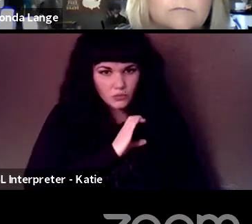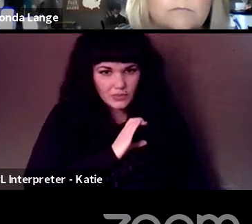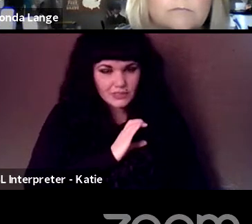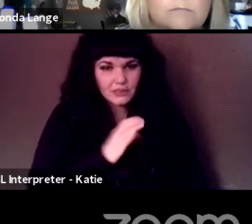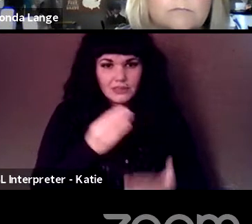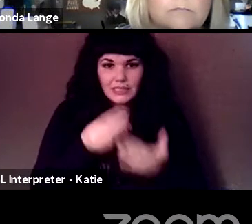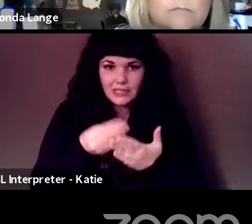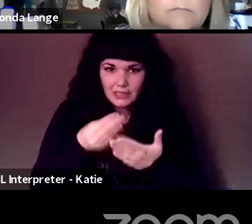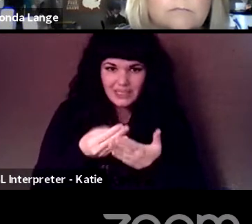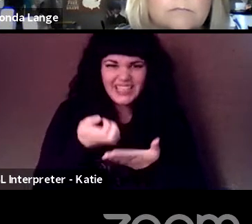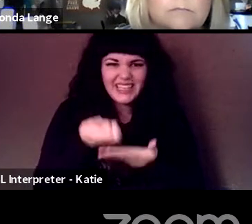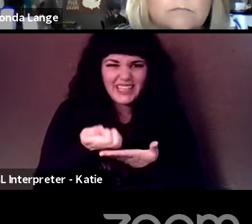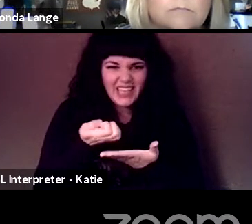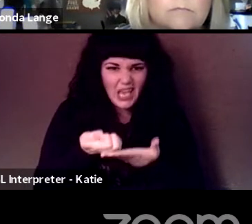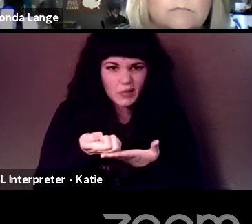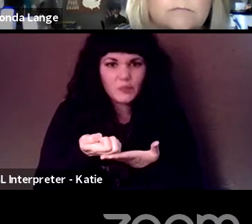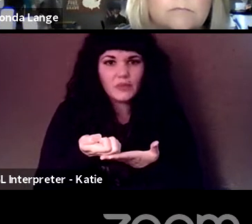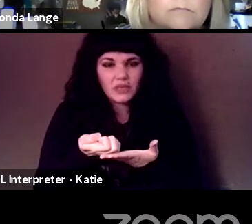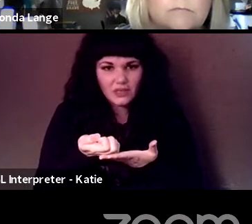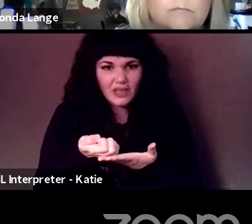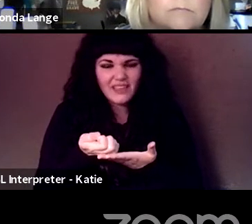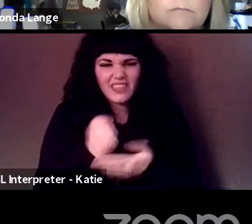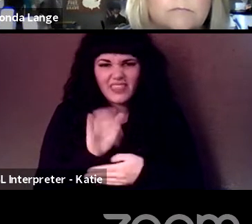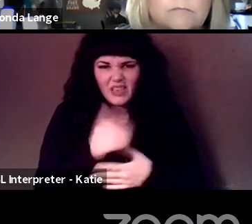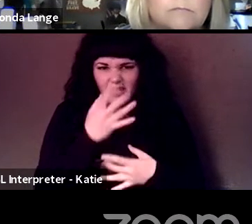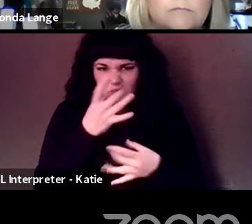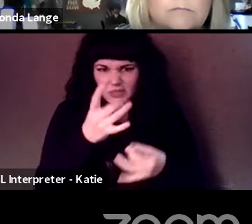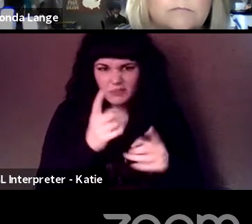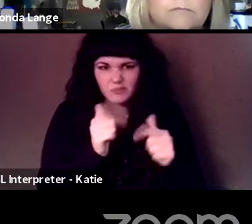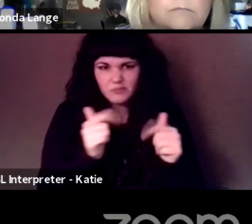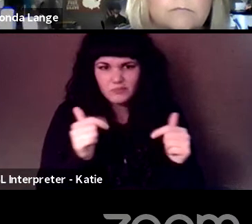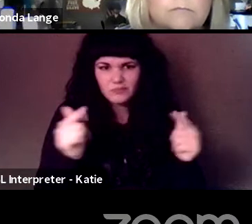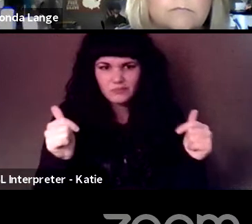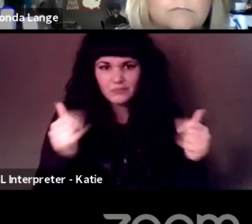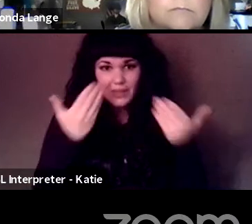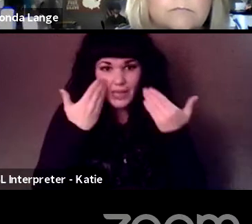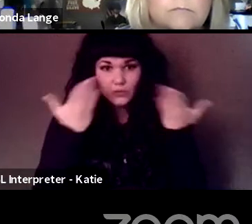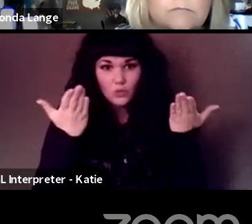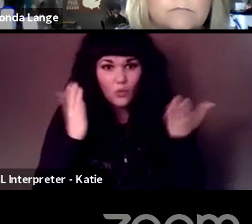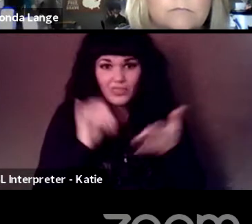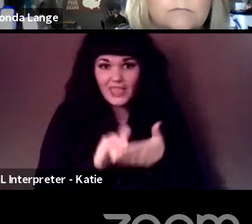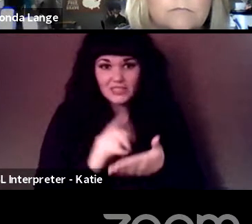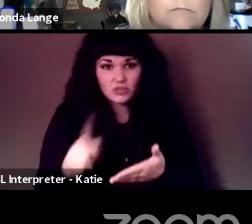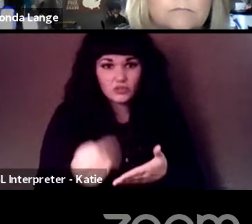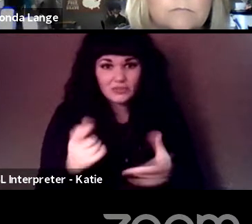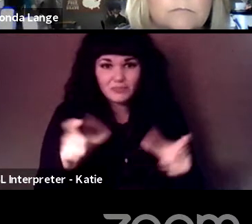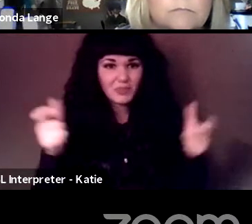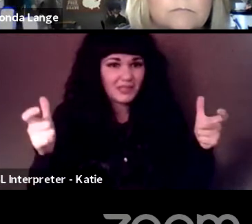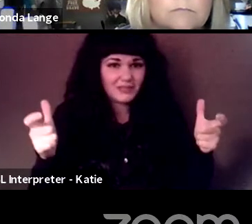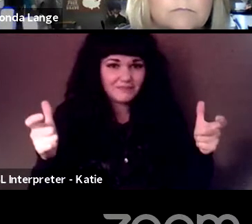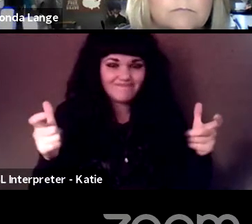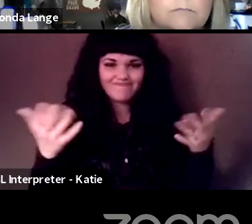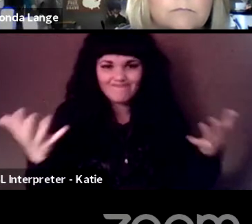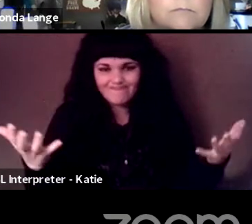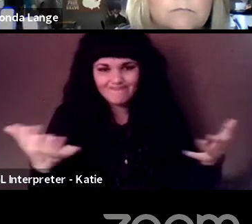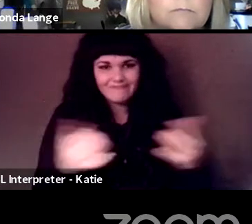economy, economic interest, those type of things. I don't know. It's just I personally, I'd like to see